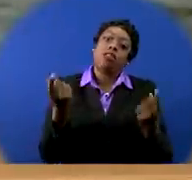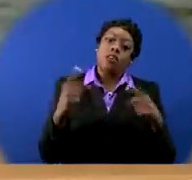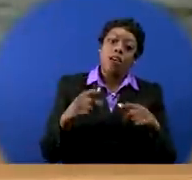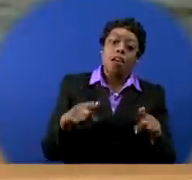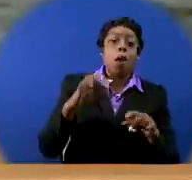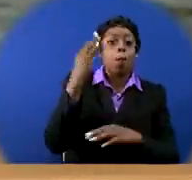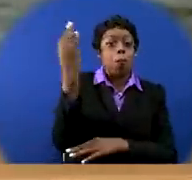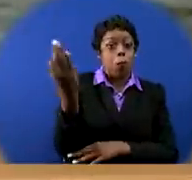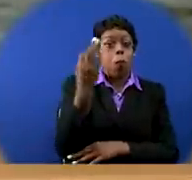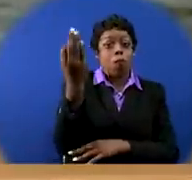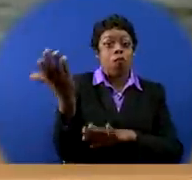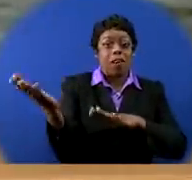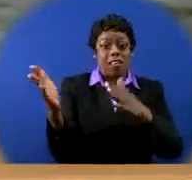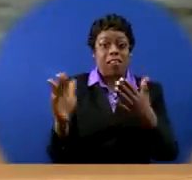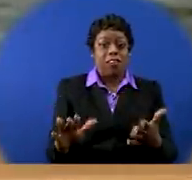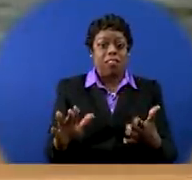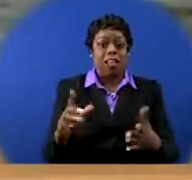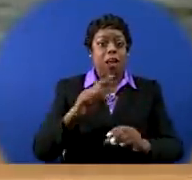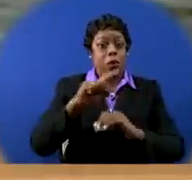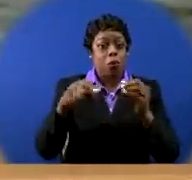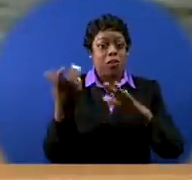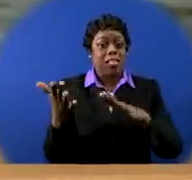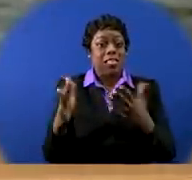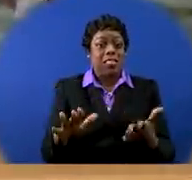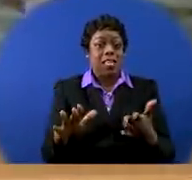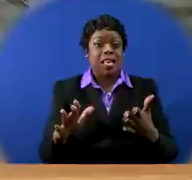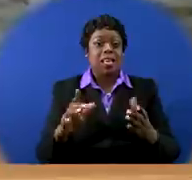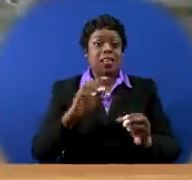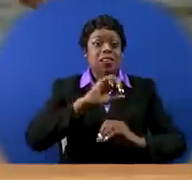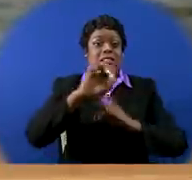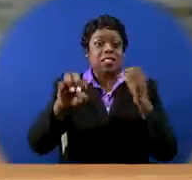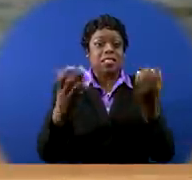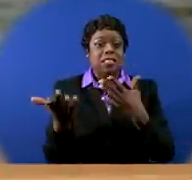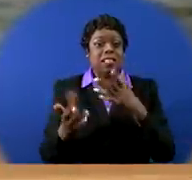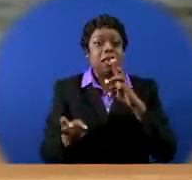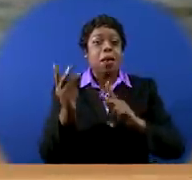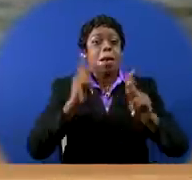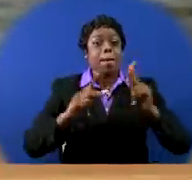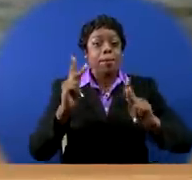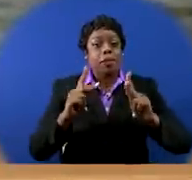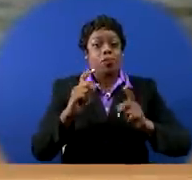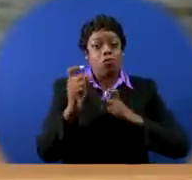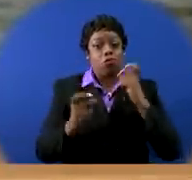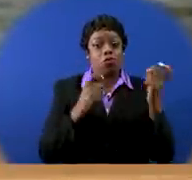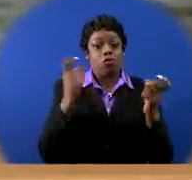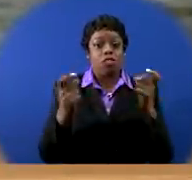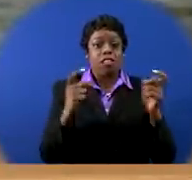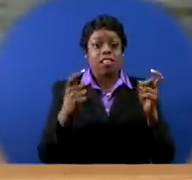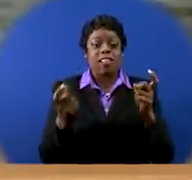he dies for the sin of all of humanity. They're going to put him in a borrowed tomb. Can I go ahead and tell the story?